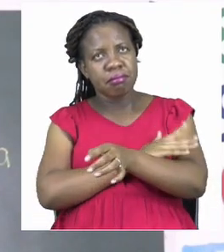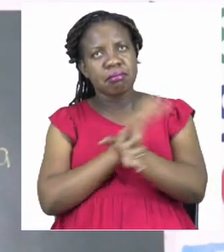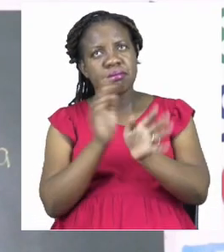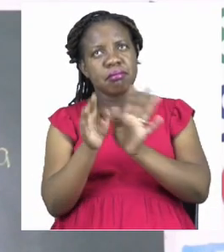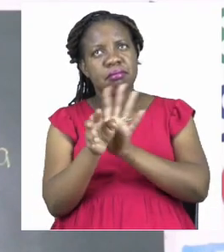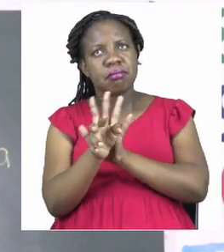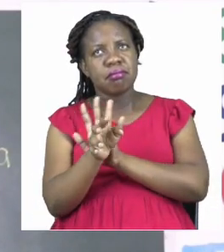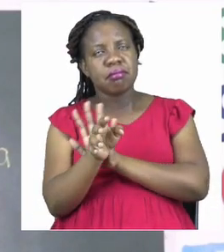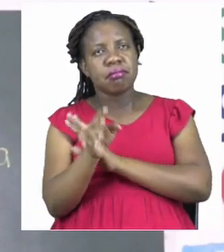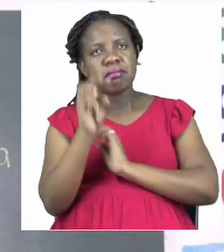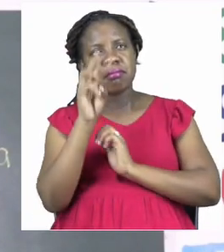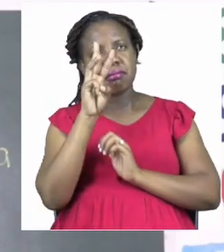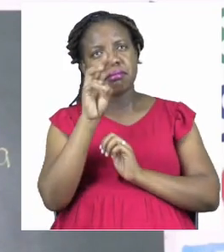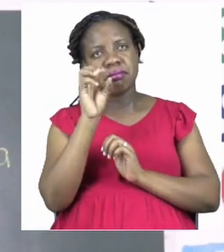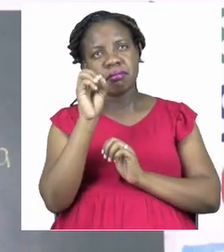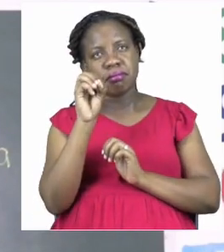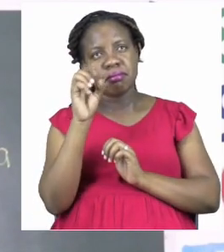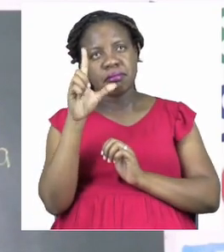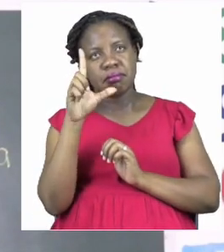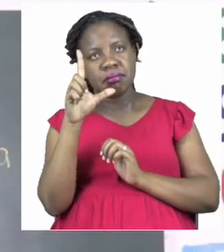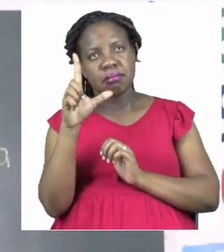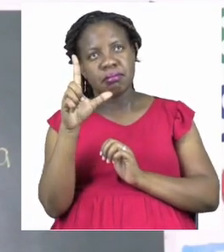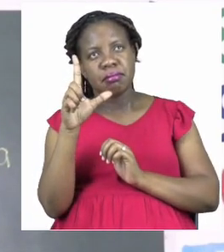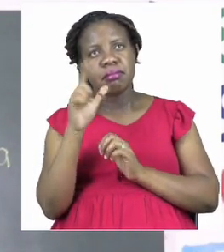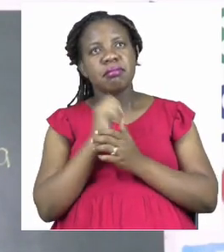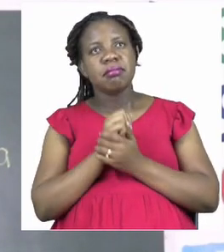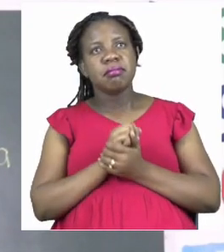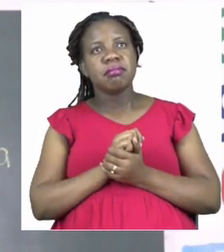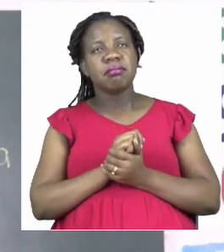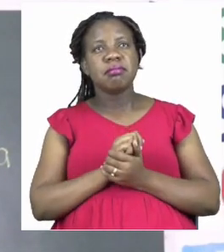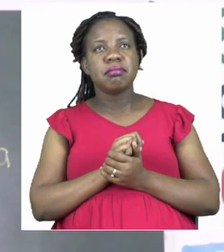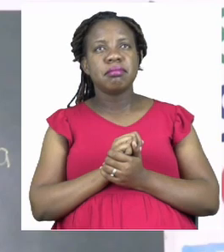forget to cross out the word